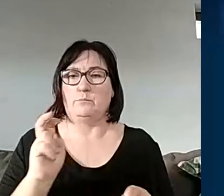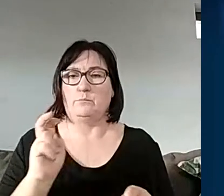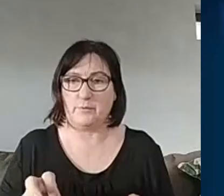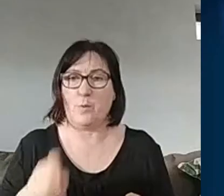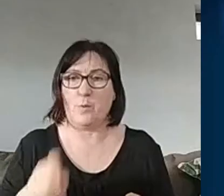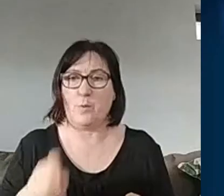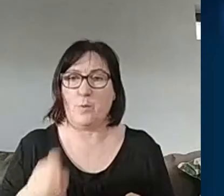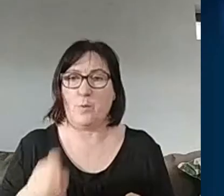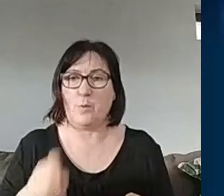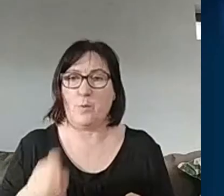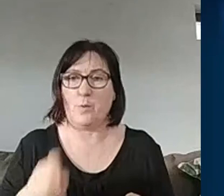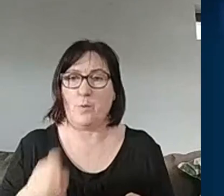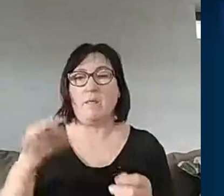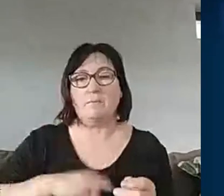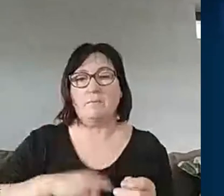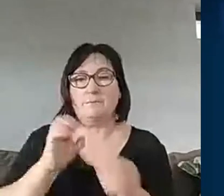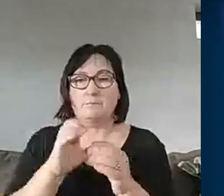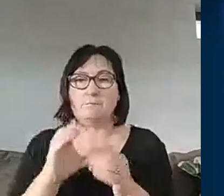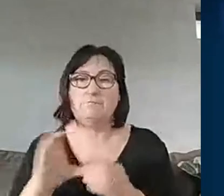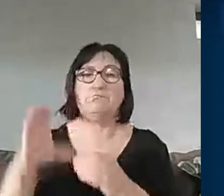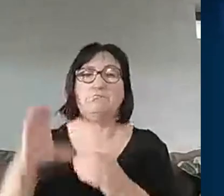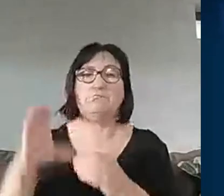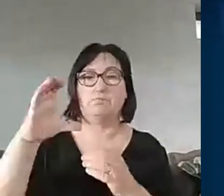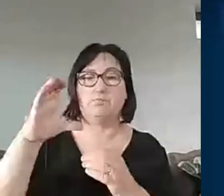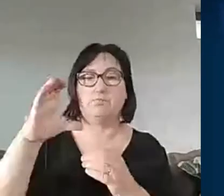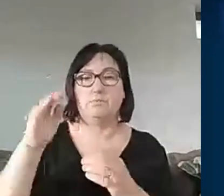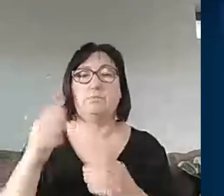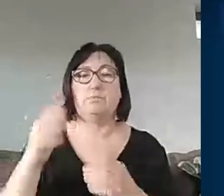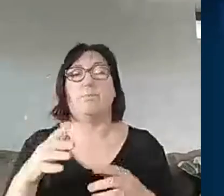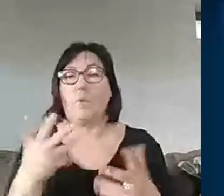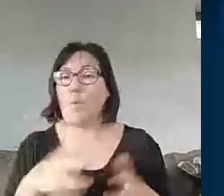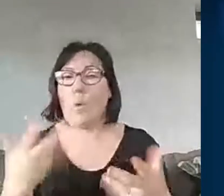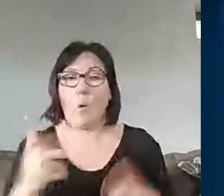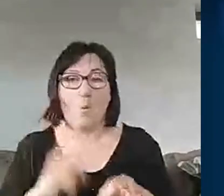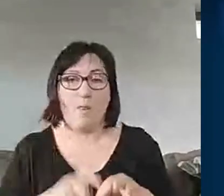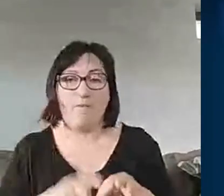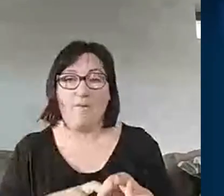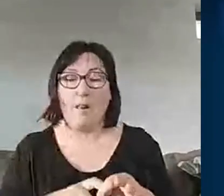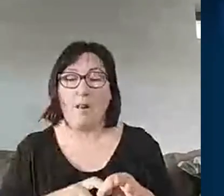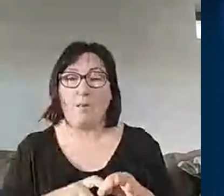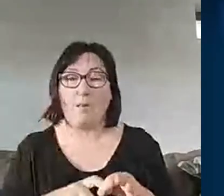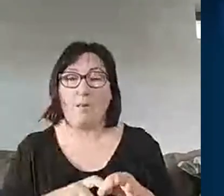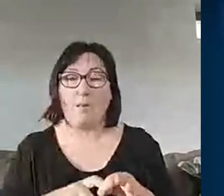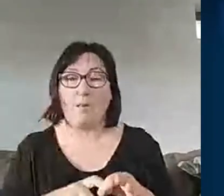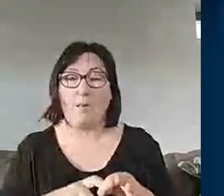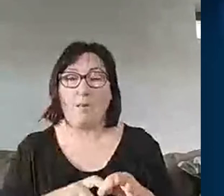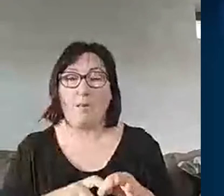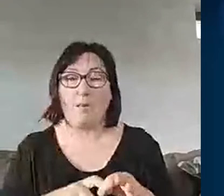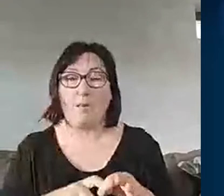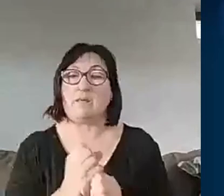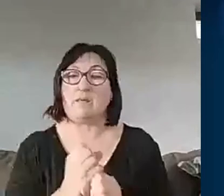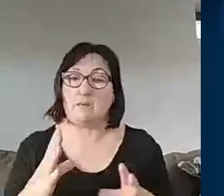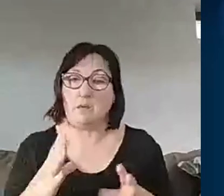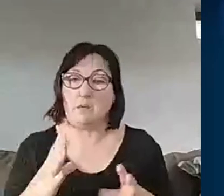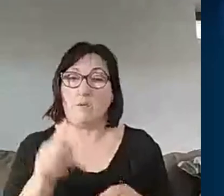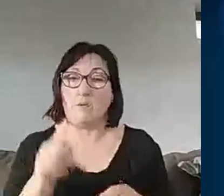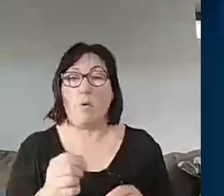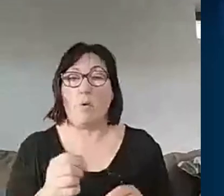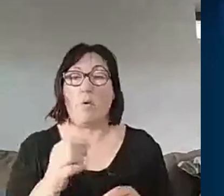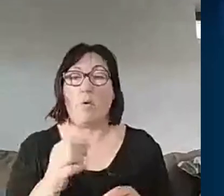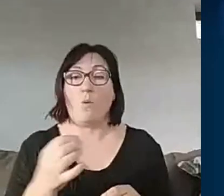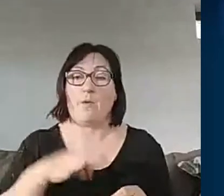or you don't qualify no longer, then it will then only start your tax year, your income tax side of the,